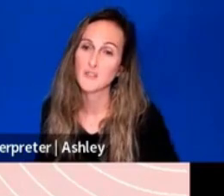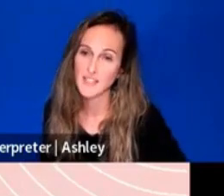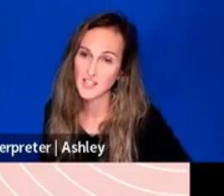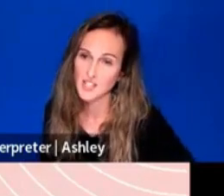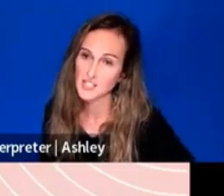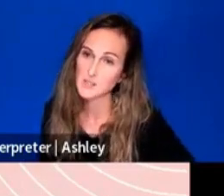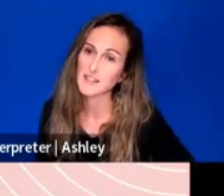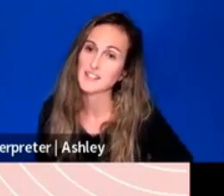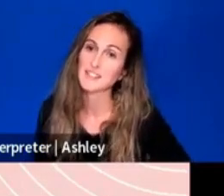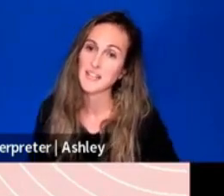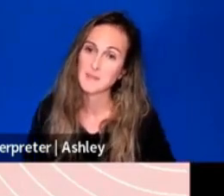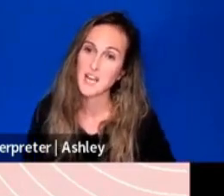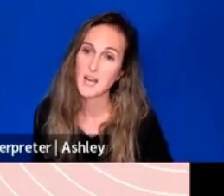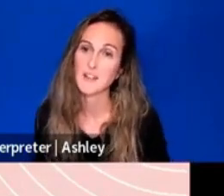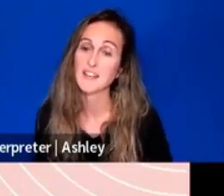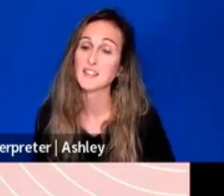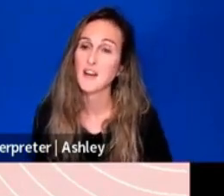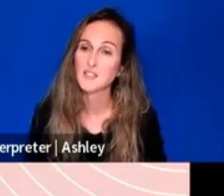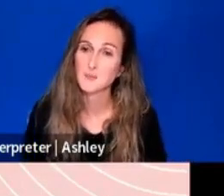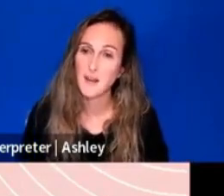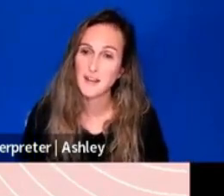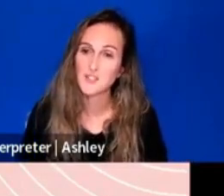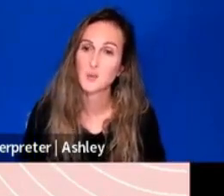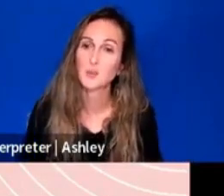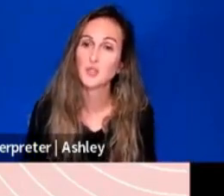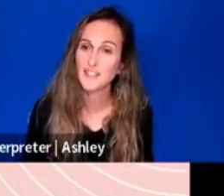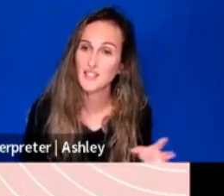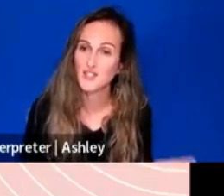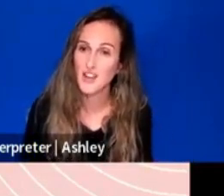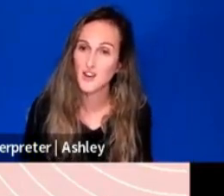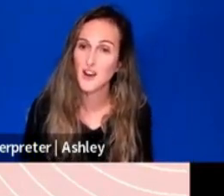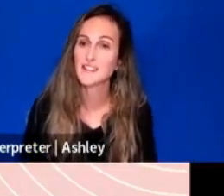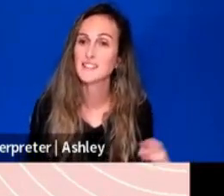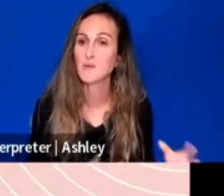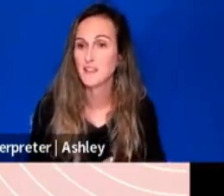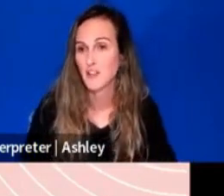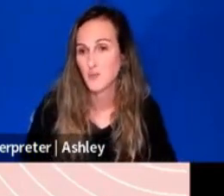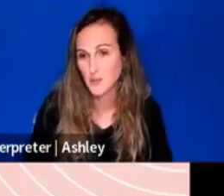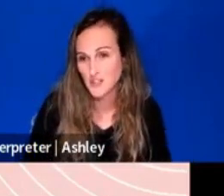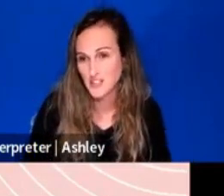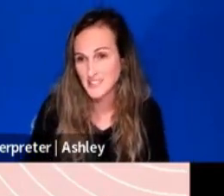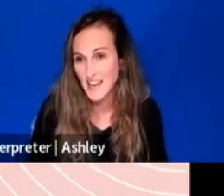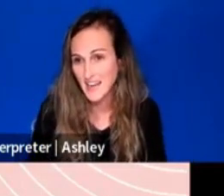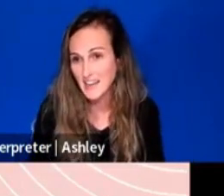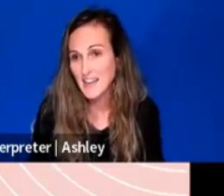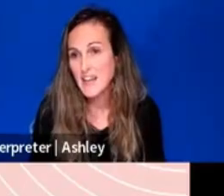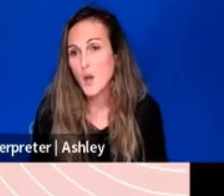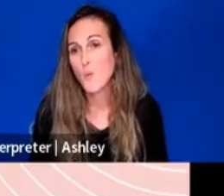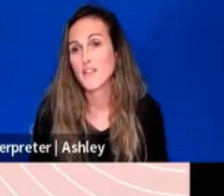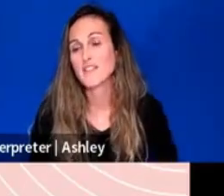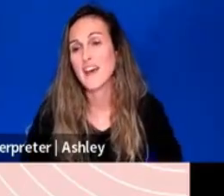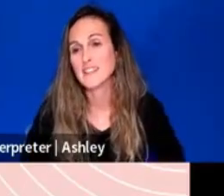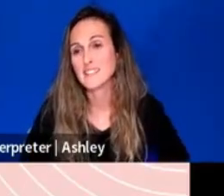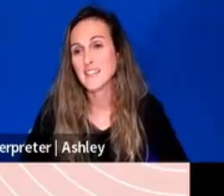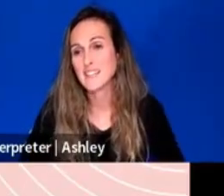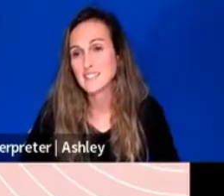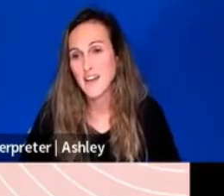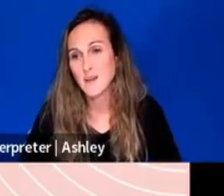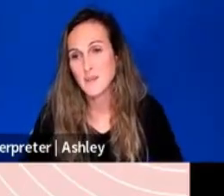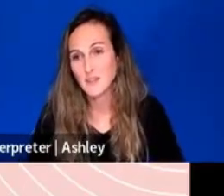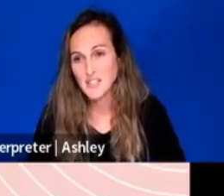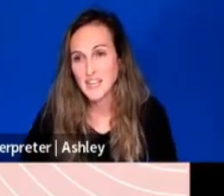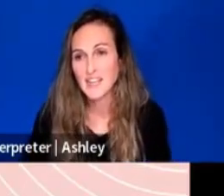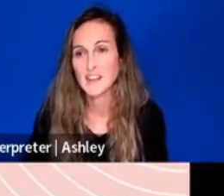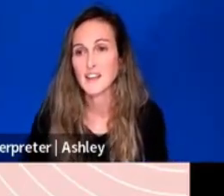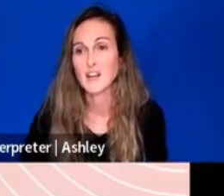a conversation in a space at the same time. They need enough space to look at each other and see what the other person is saying, whether that is inside